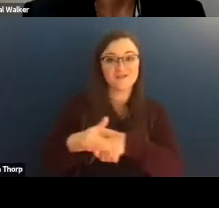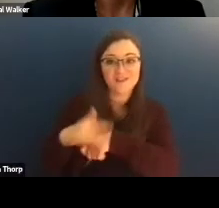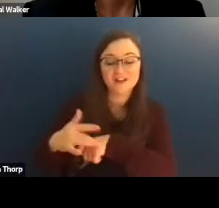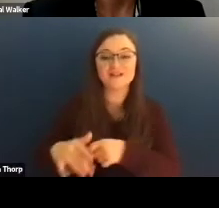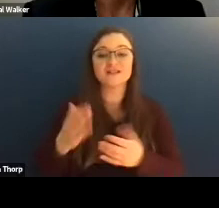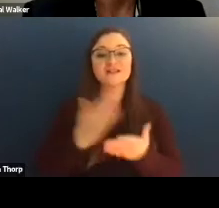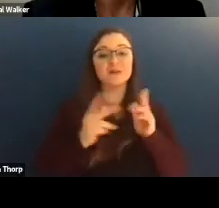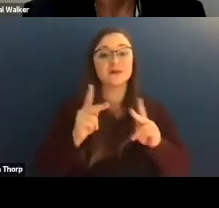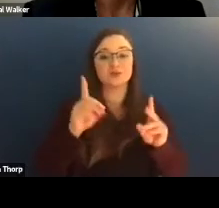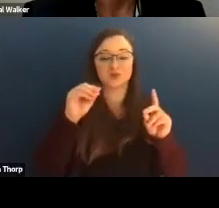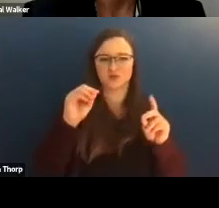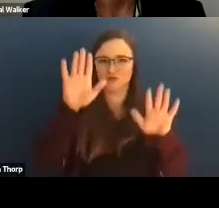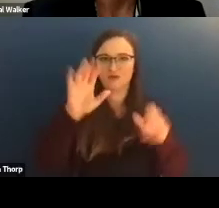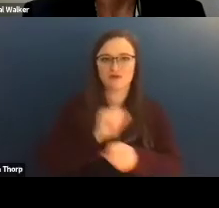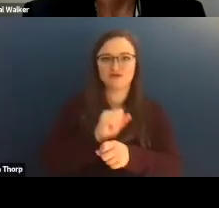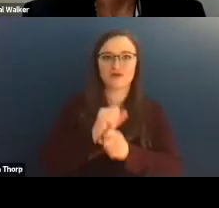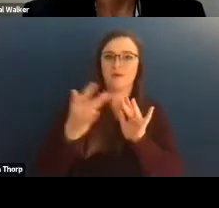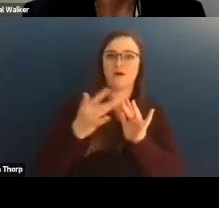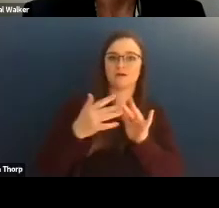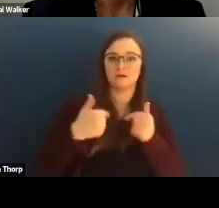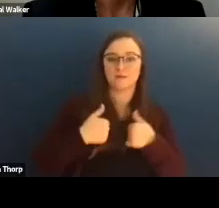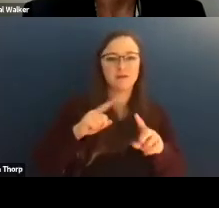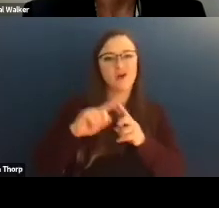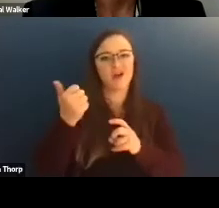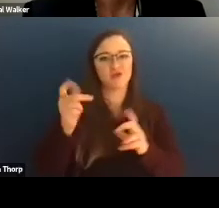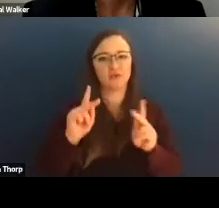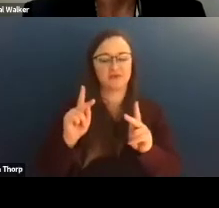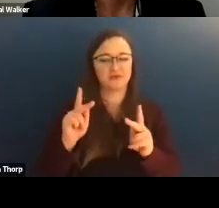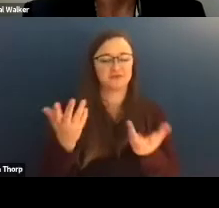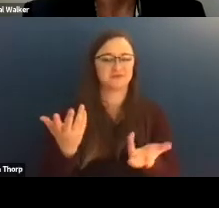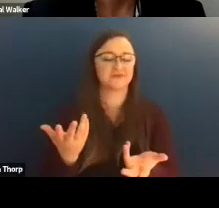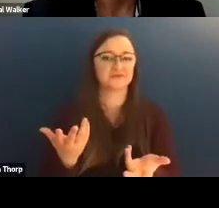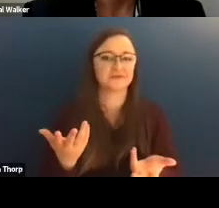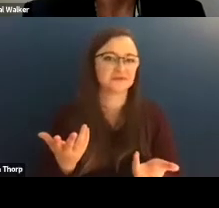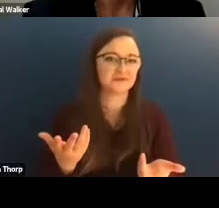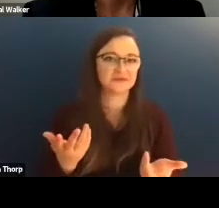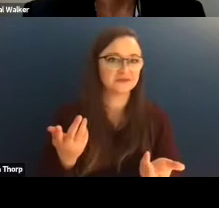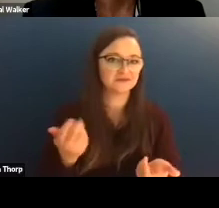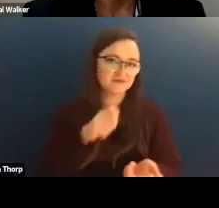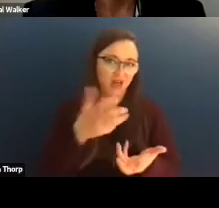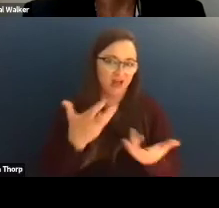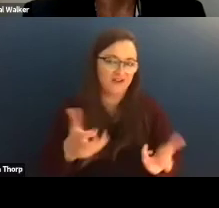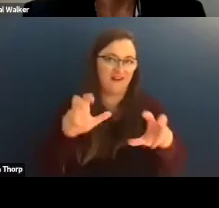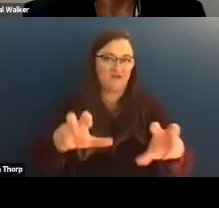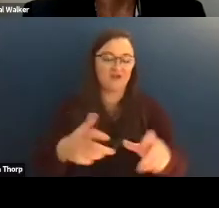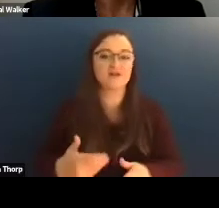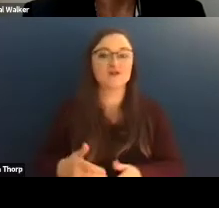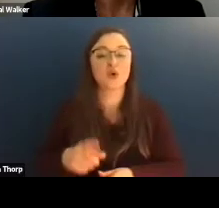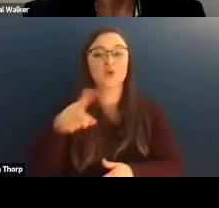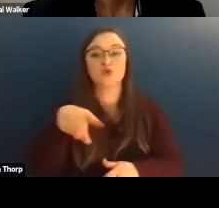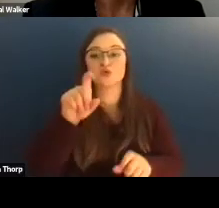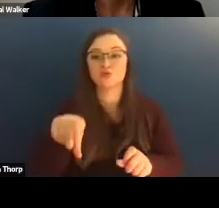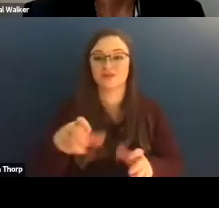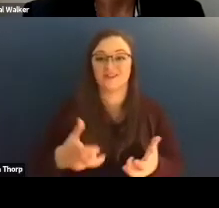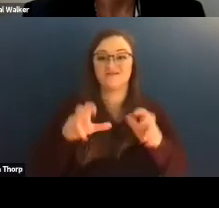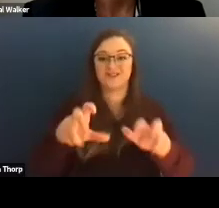of reaching out, and some people do a less good job, right? So you should put in a lot of effort to